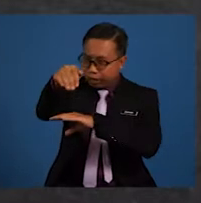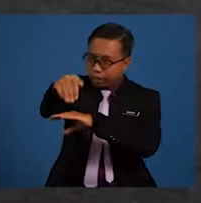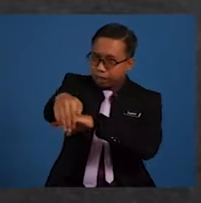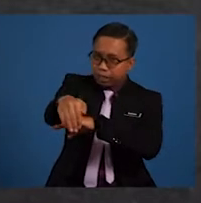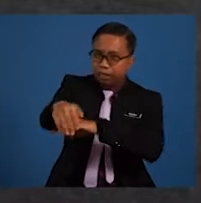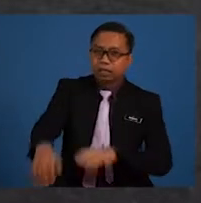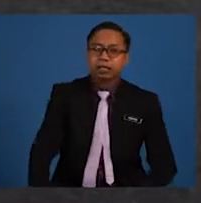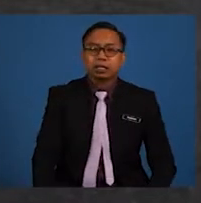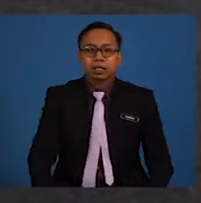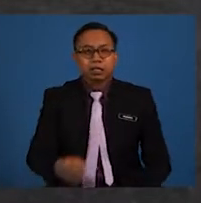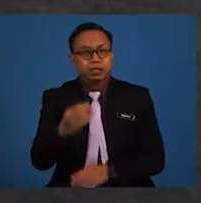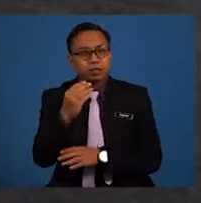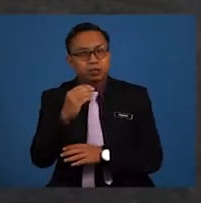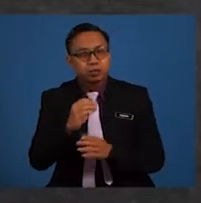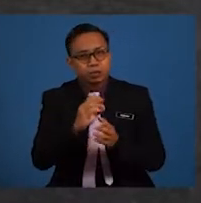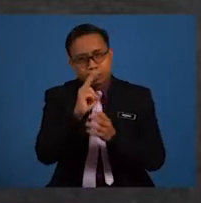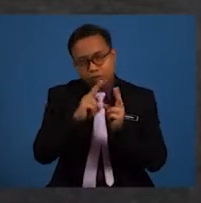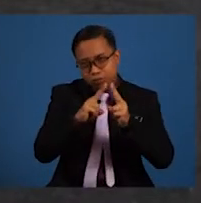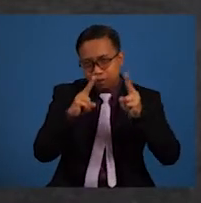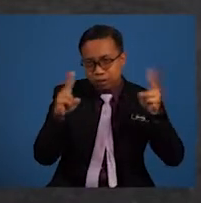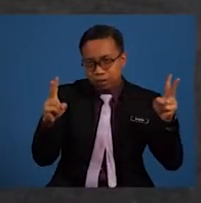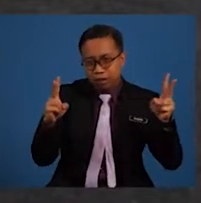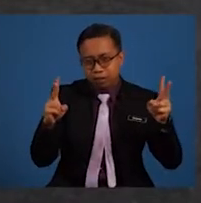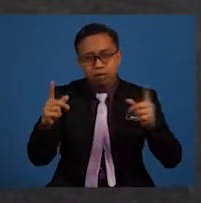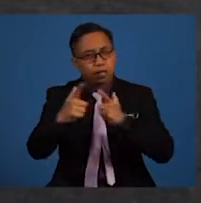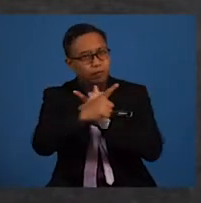was absolutely lovely.